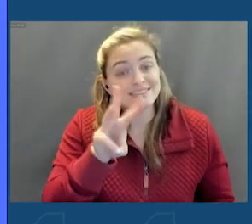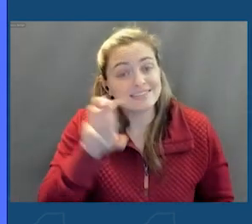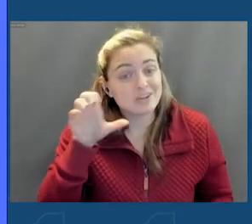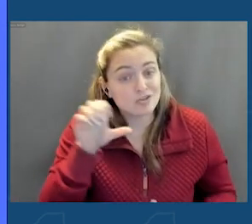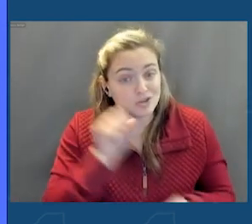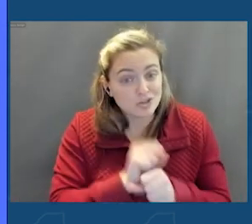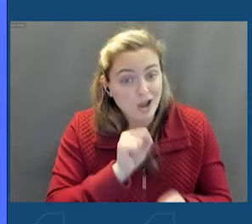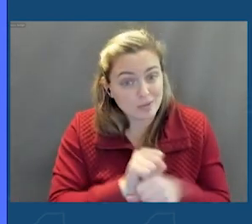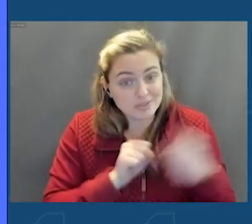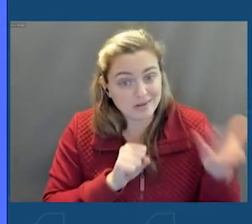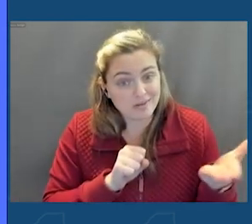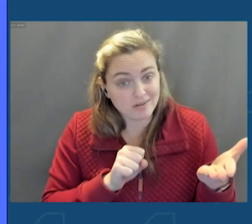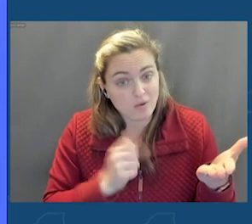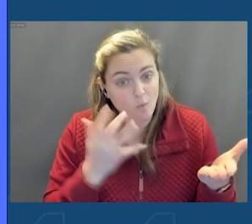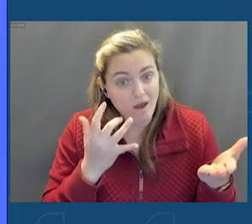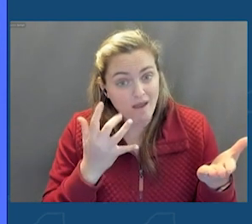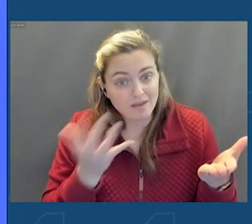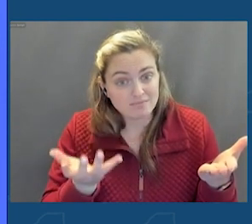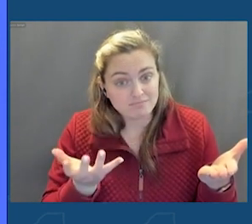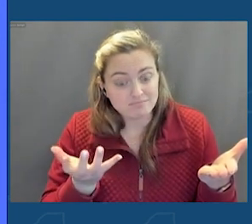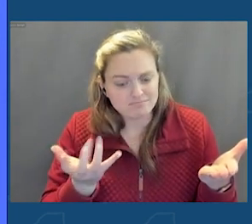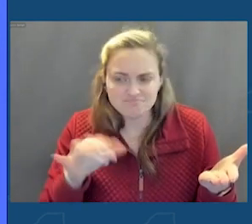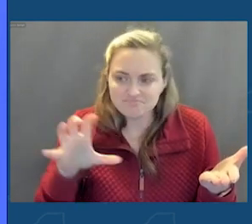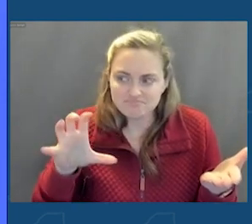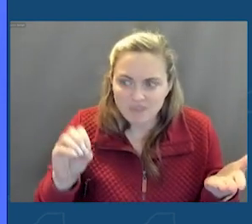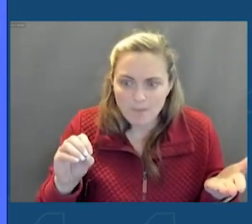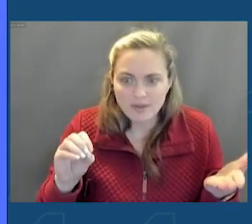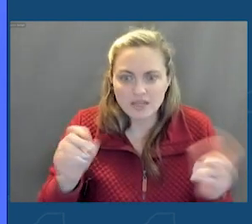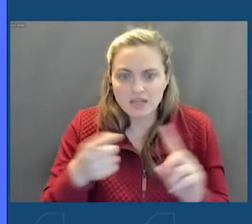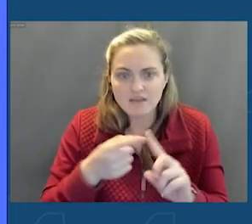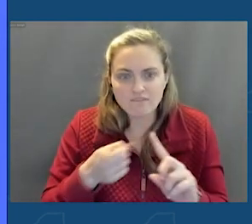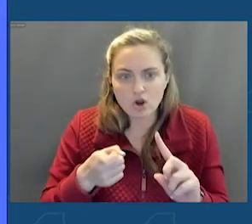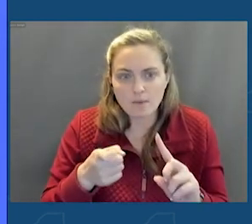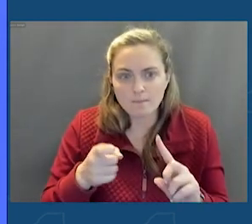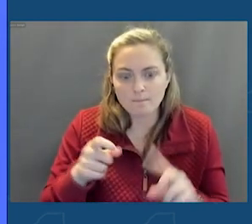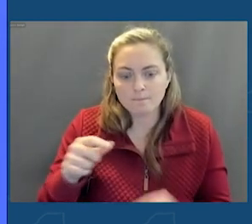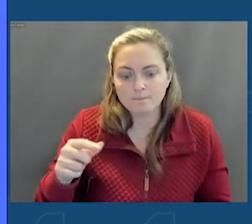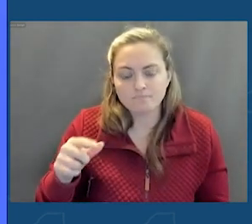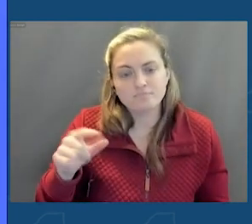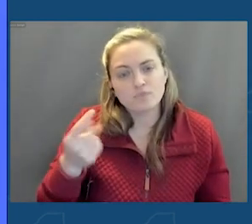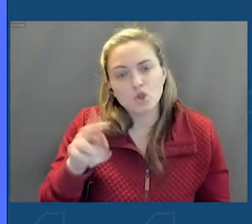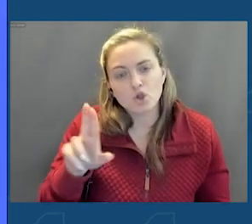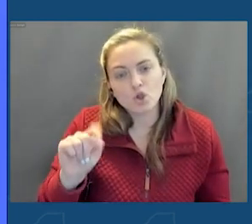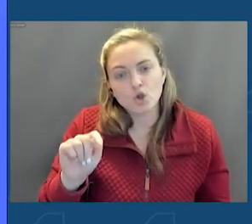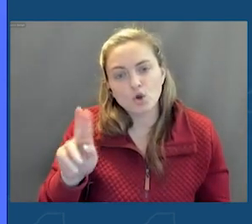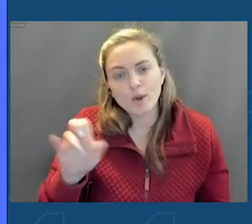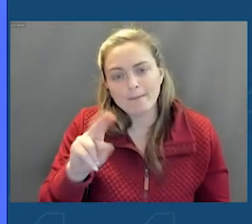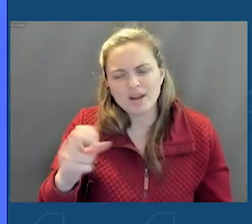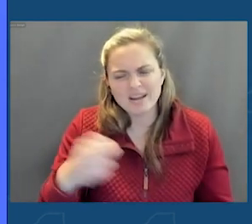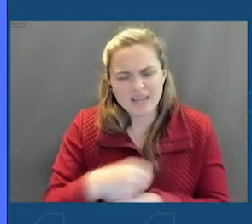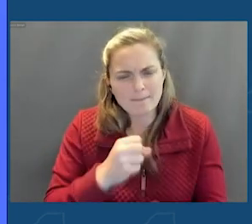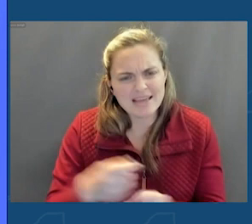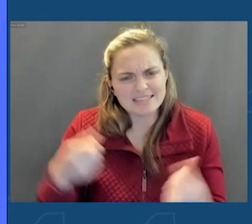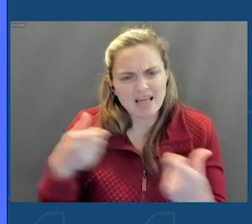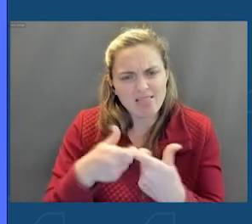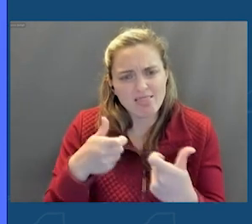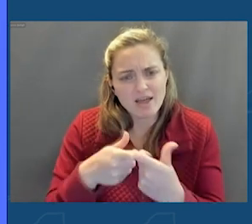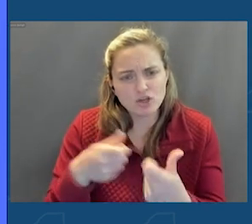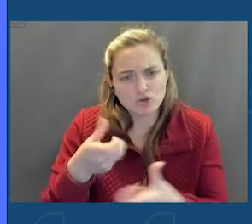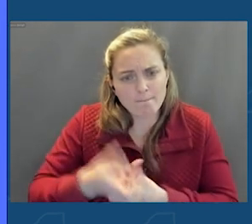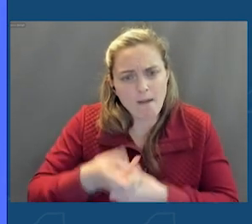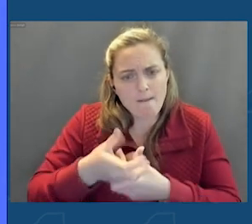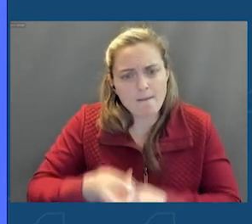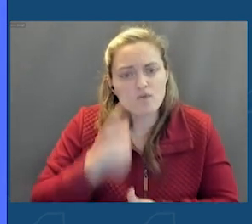Batavia because it's a company out of Great Britain that makes electric pumps that they're going to use for making